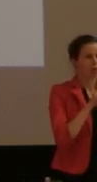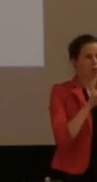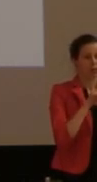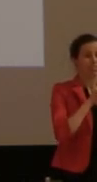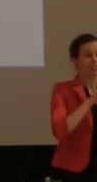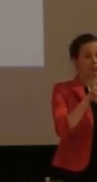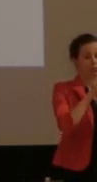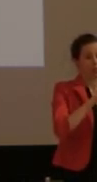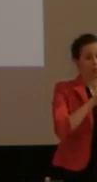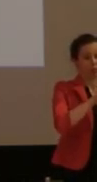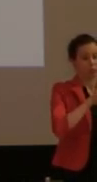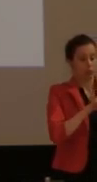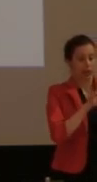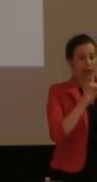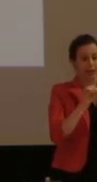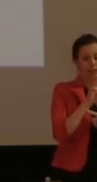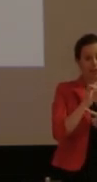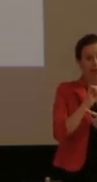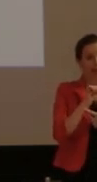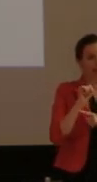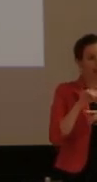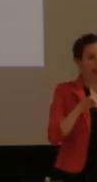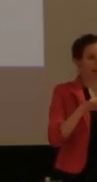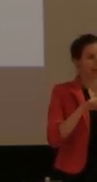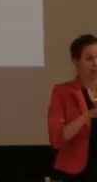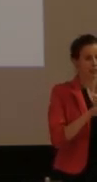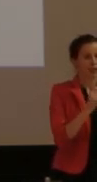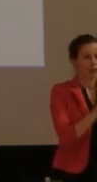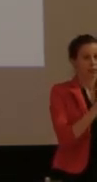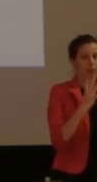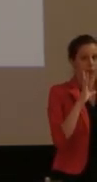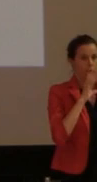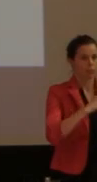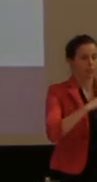well as data access frameworks.